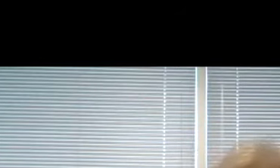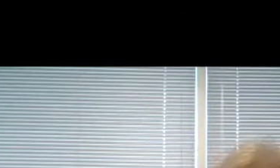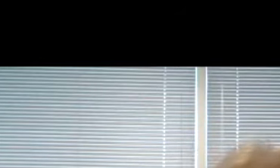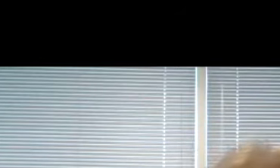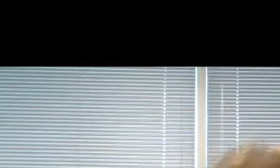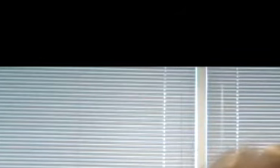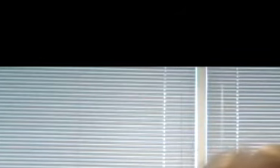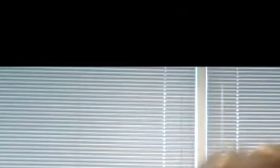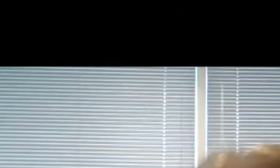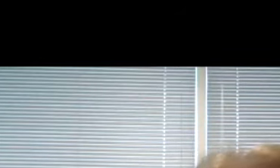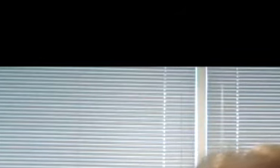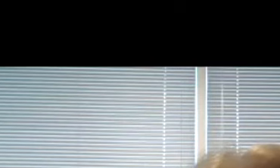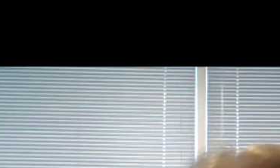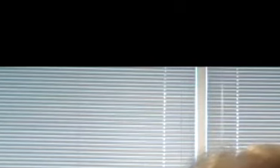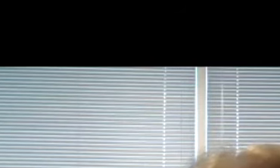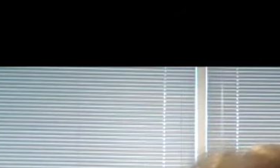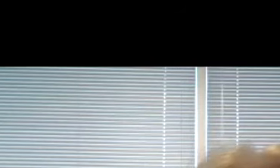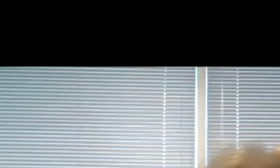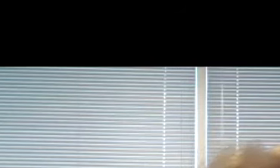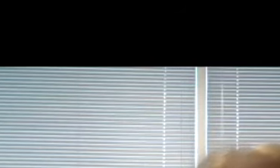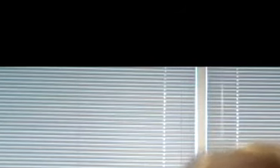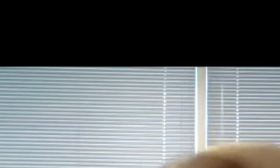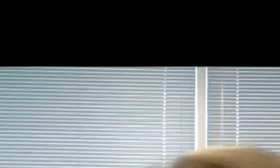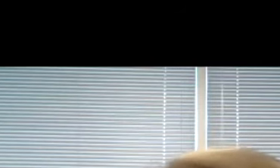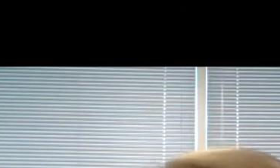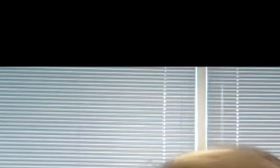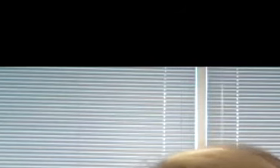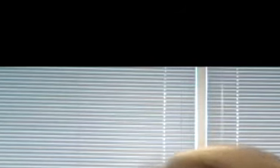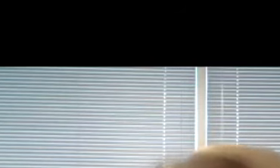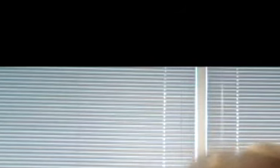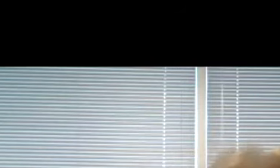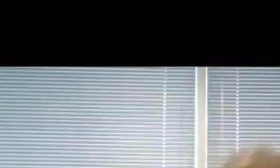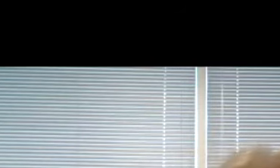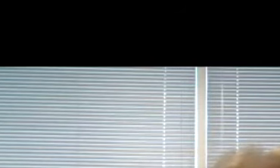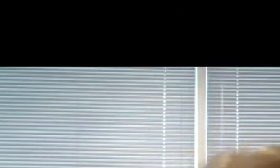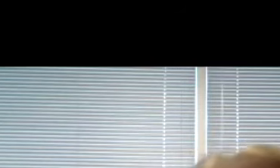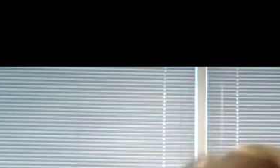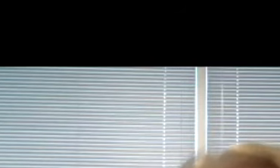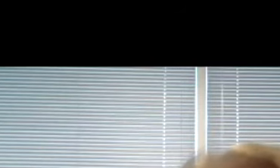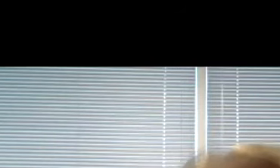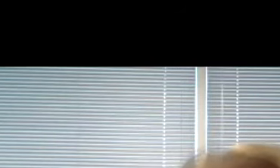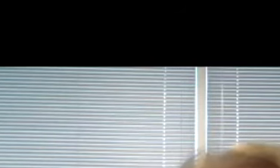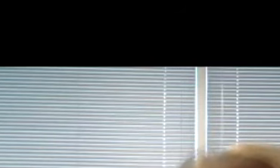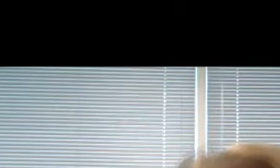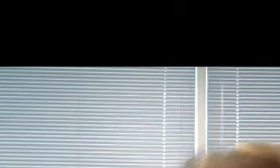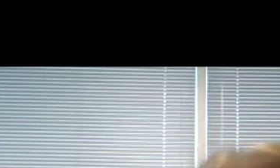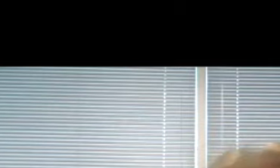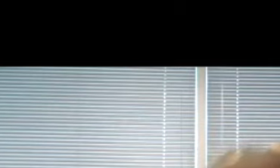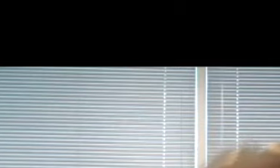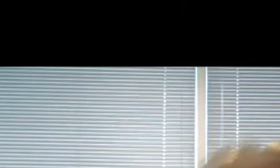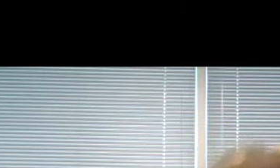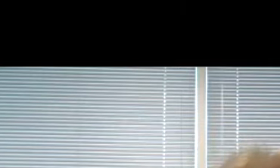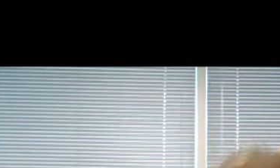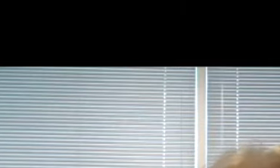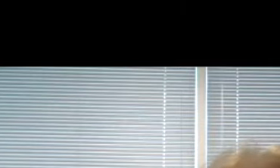We do know that sometimes the actual staff members or faculty members change and there are issues that come up. So there